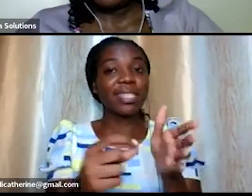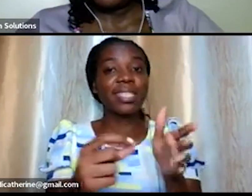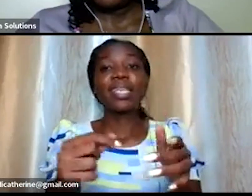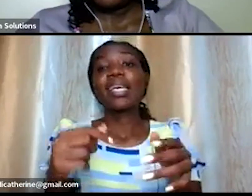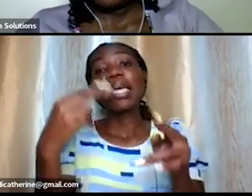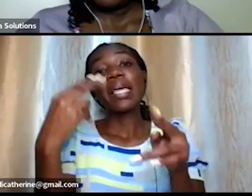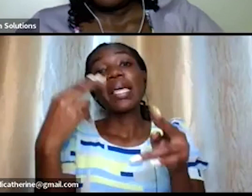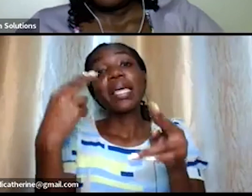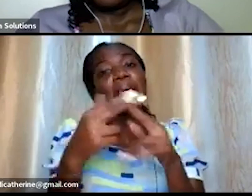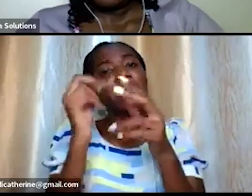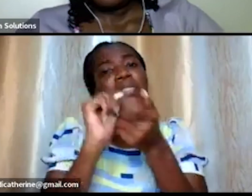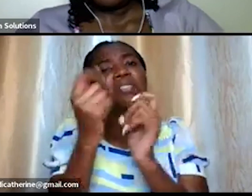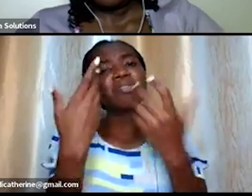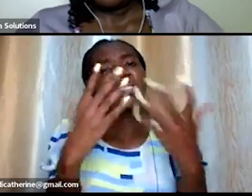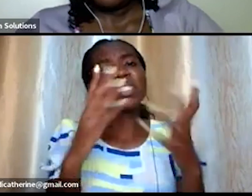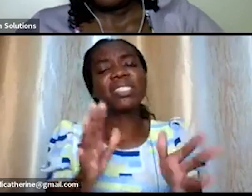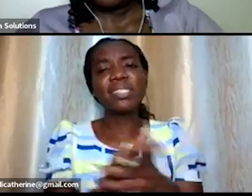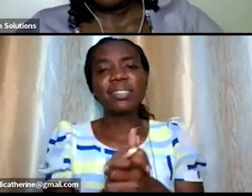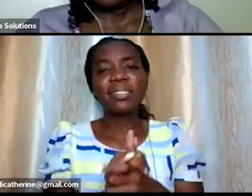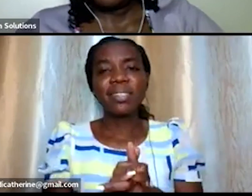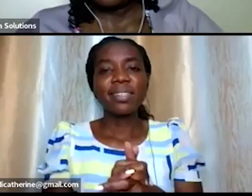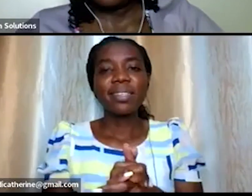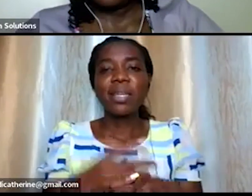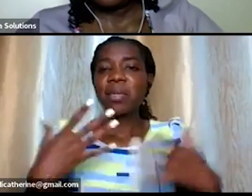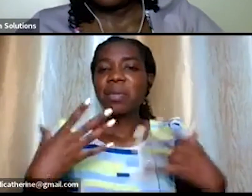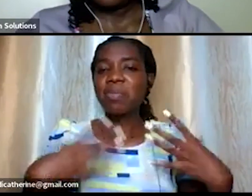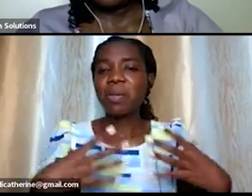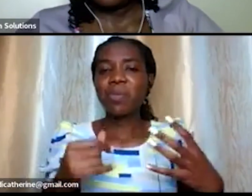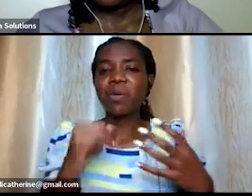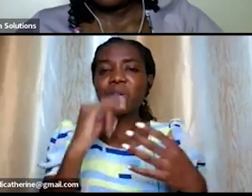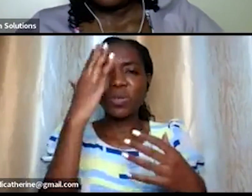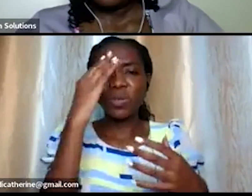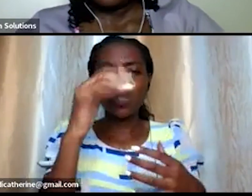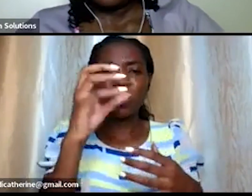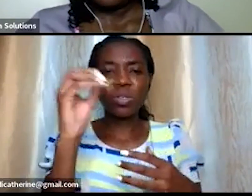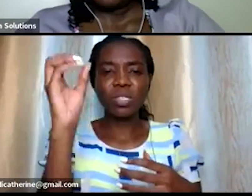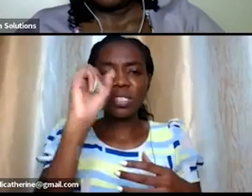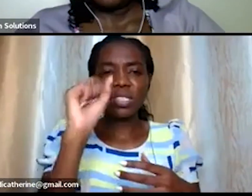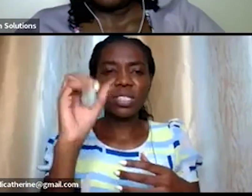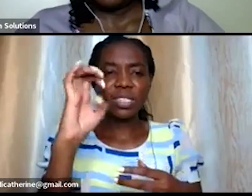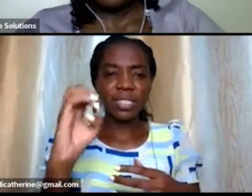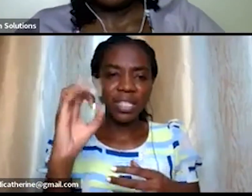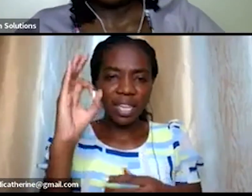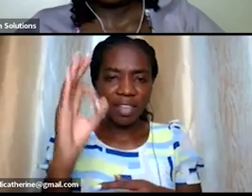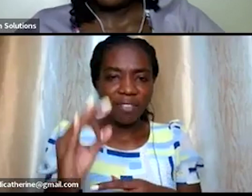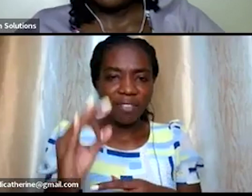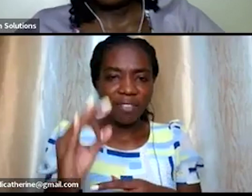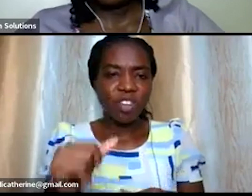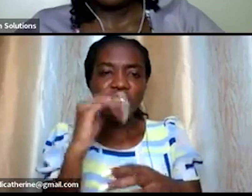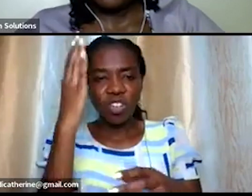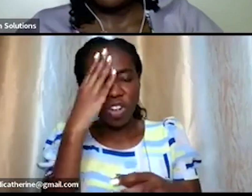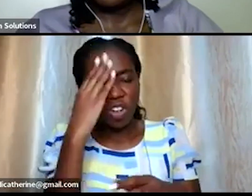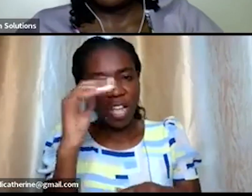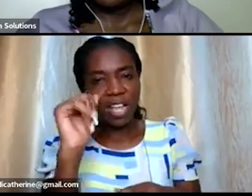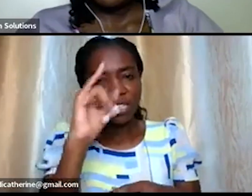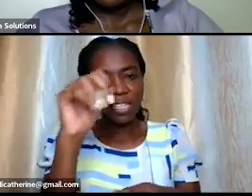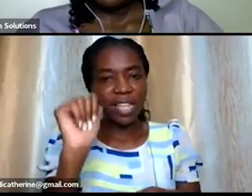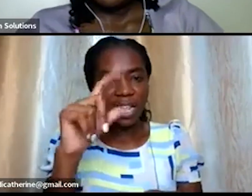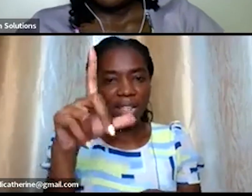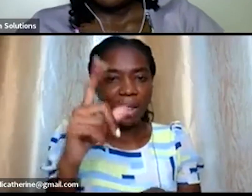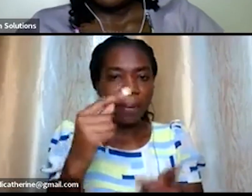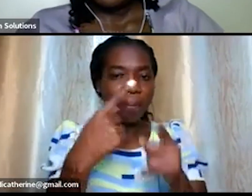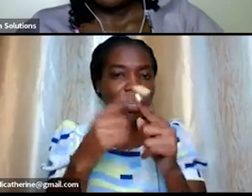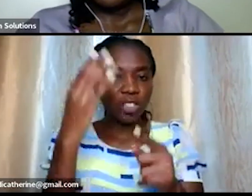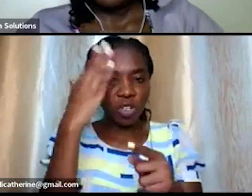just disappeared. People no longer know Joseph Ajal, Grace Nzula, Yusuf Saleh, but they refer to